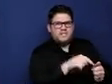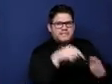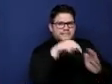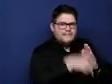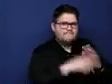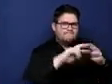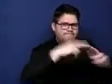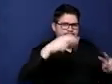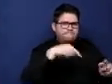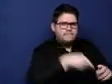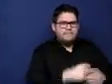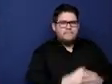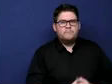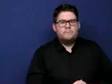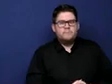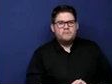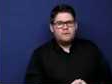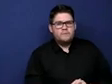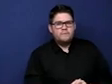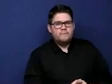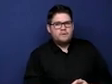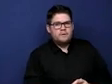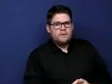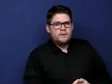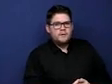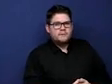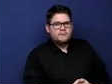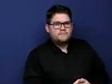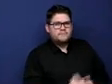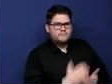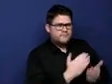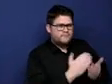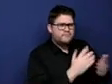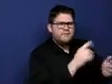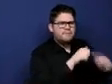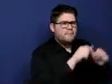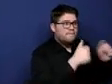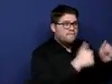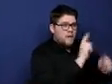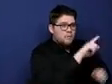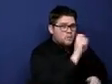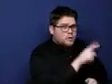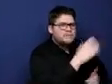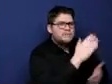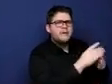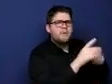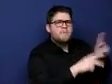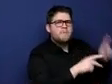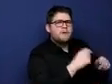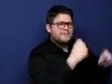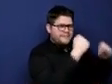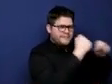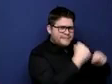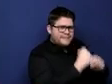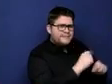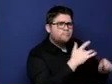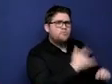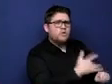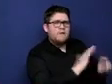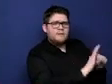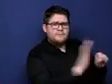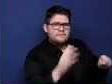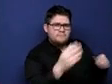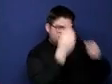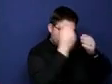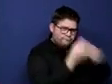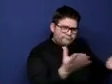Do you have a follow-up? As a follow-up, there are some epidemiologists and modeling experts who have said that other provinces released the information